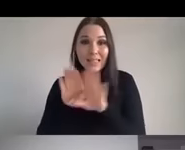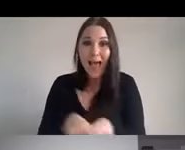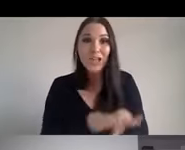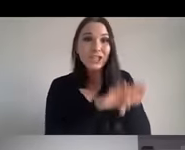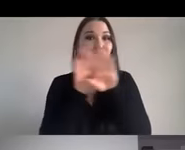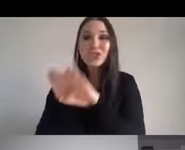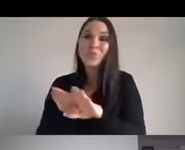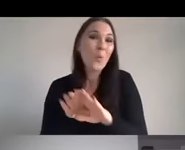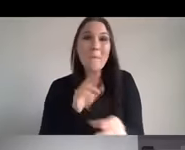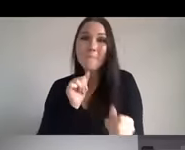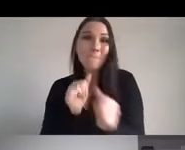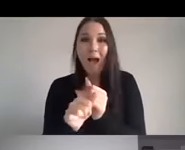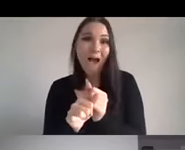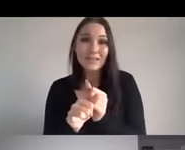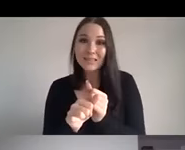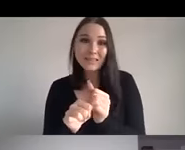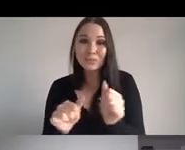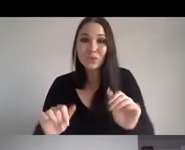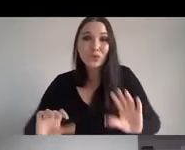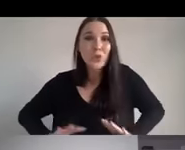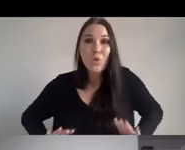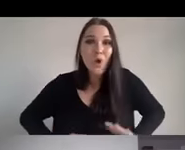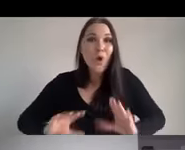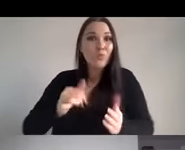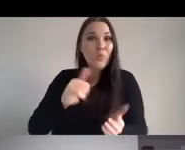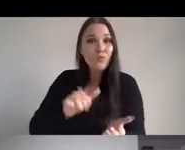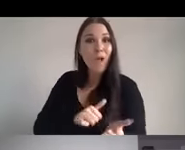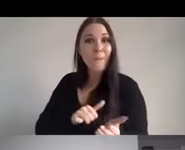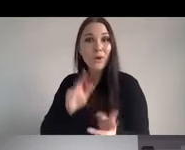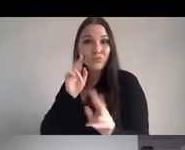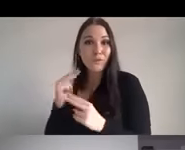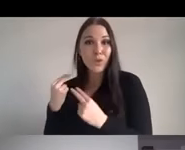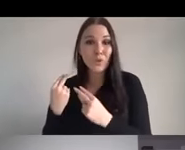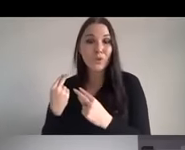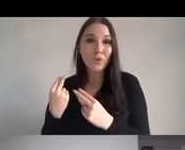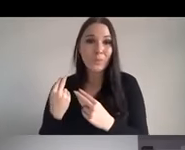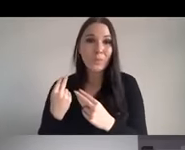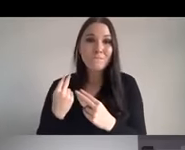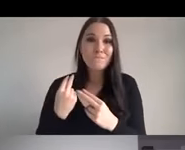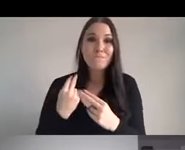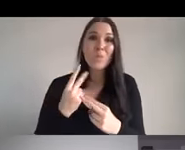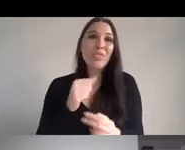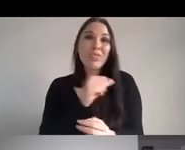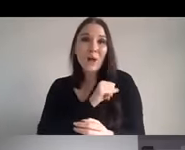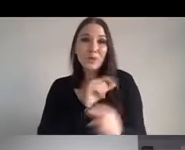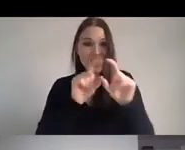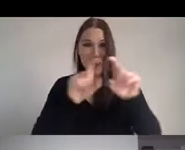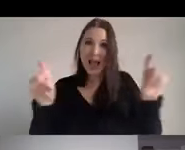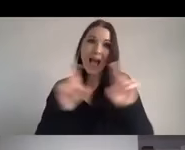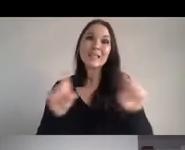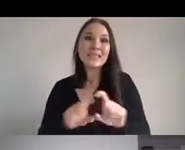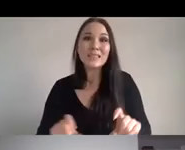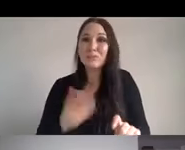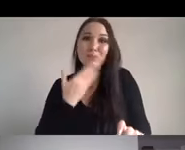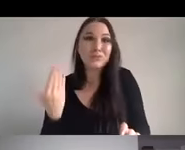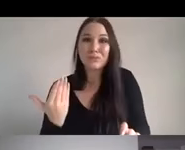like your regular sort of junior programmer review, like functions that are 1,000 lines long and that sort of stuff. So we sort of start a little